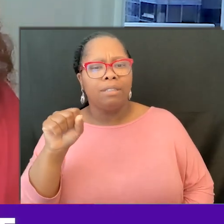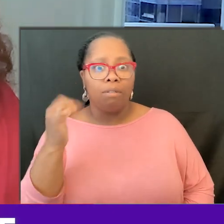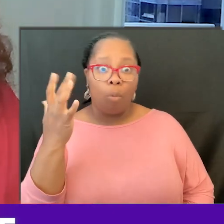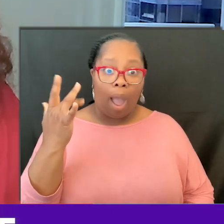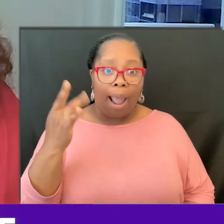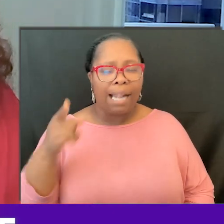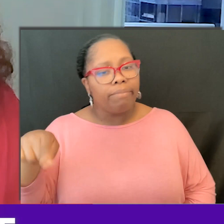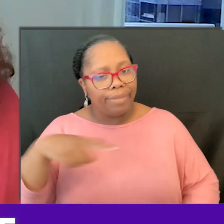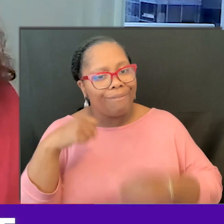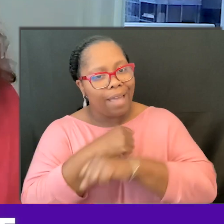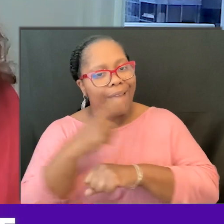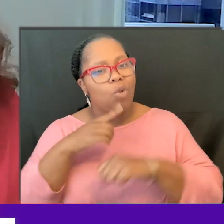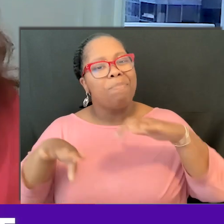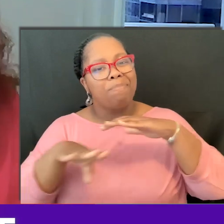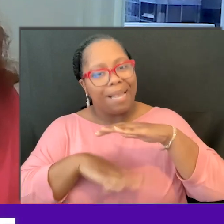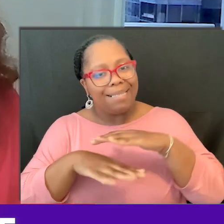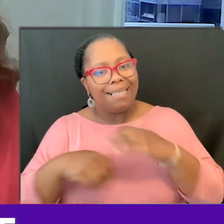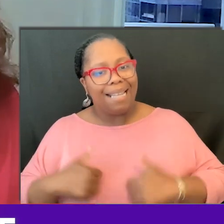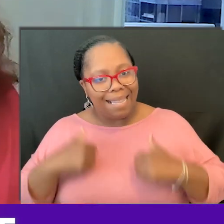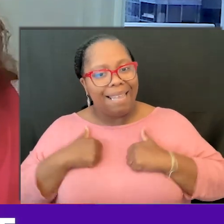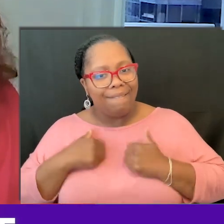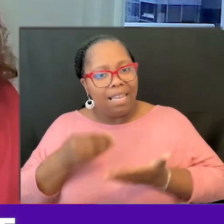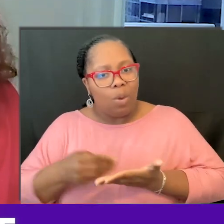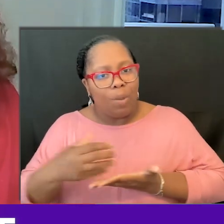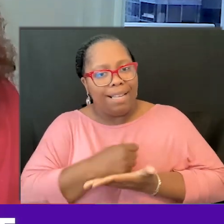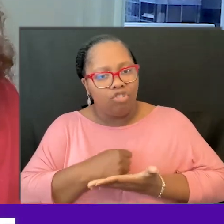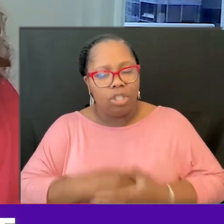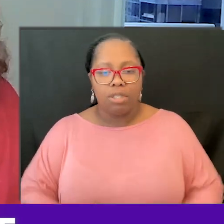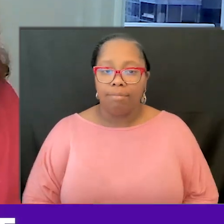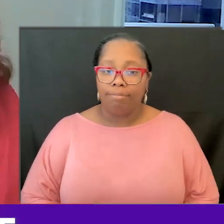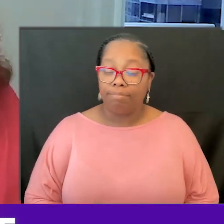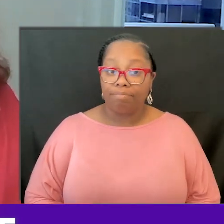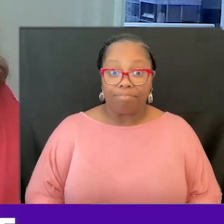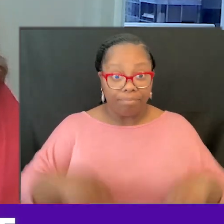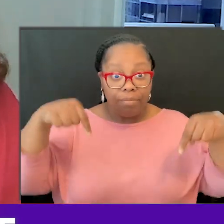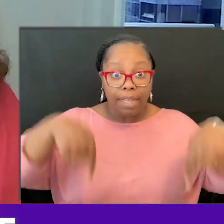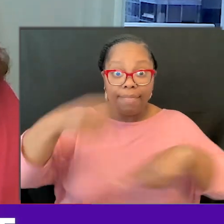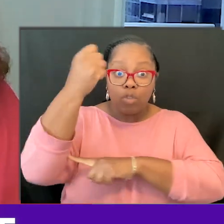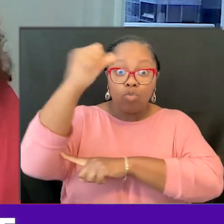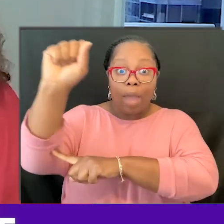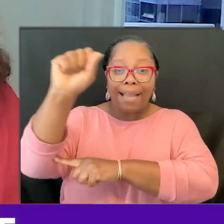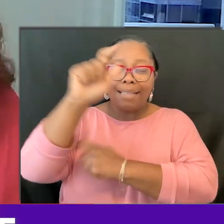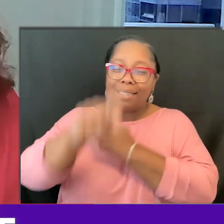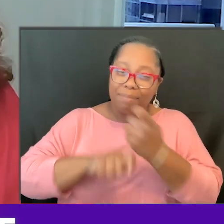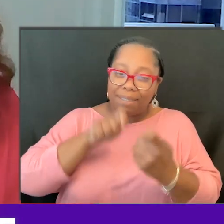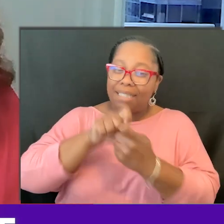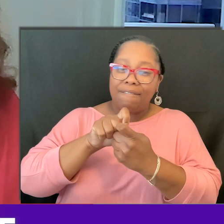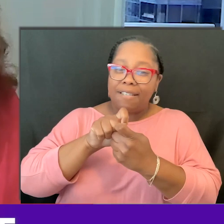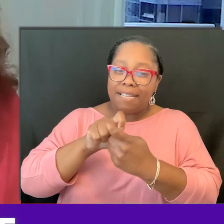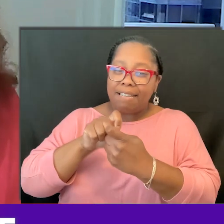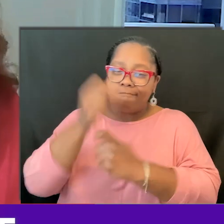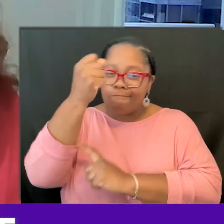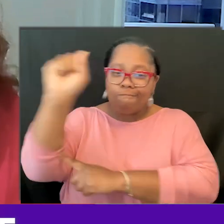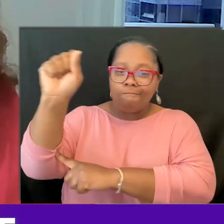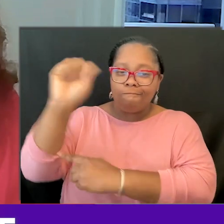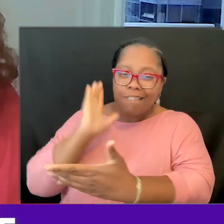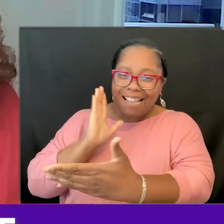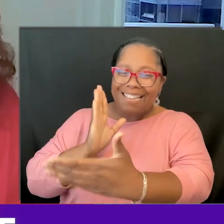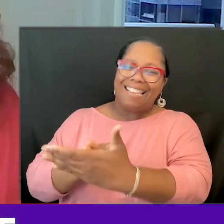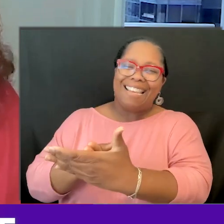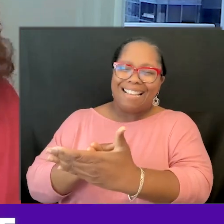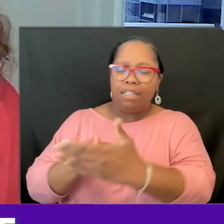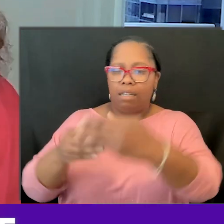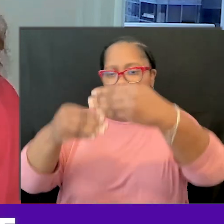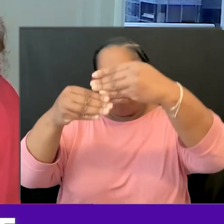wages. This strike is specifically in protest of the dozens of